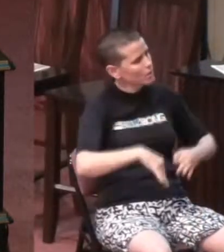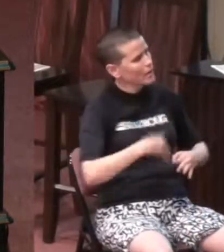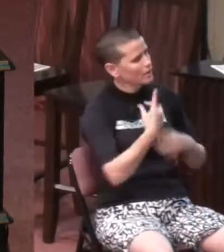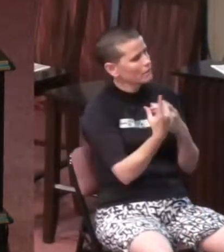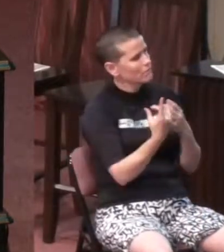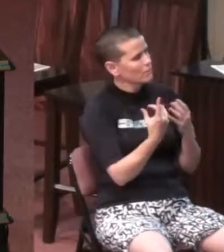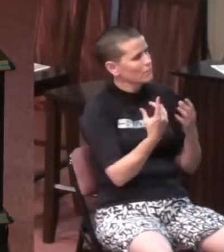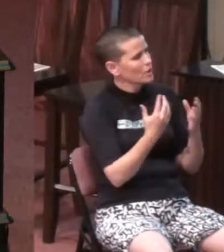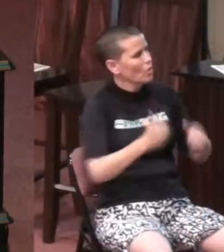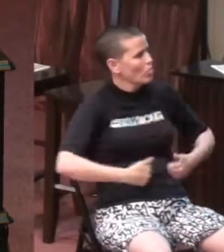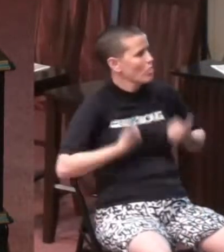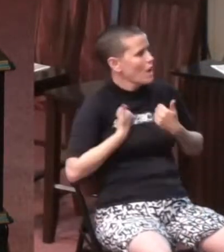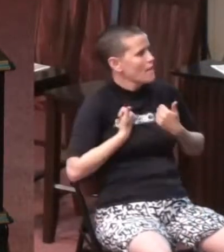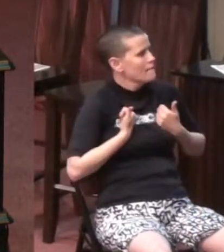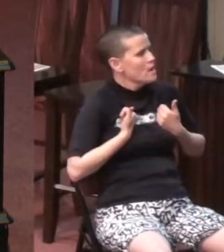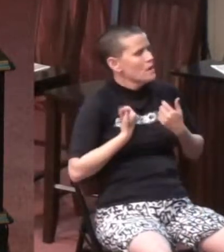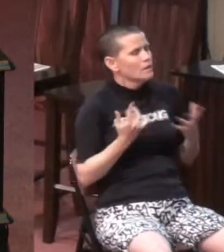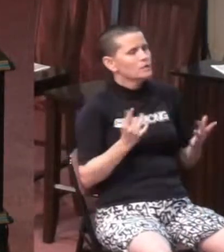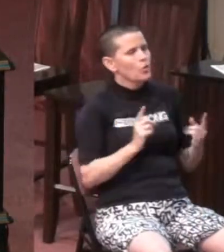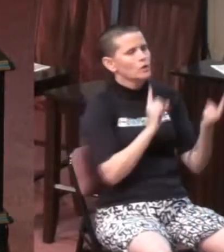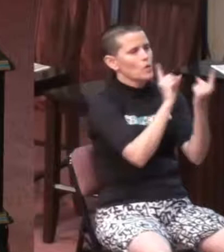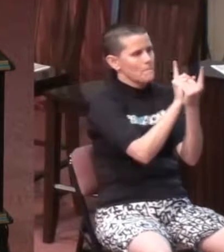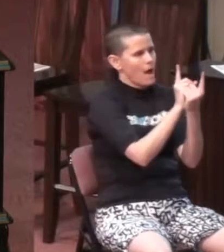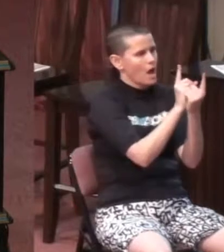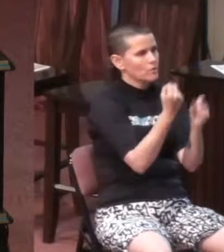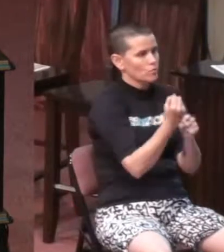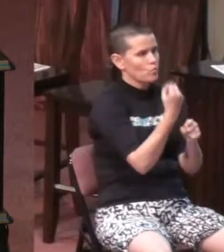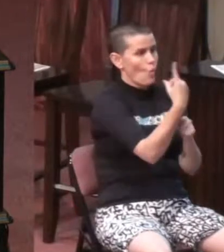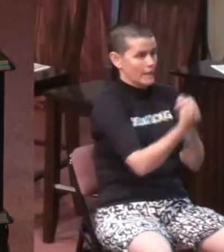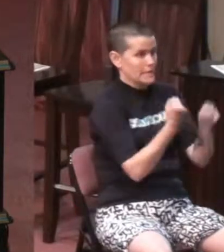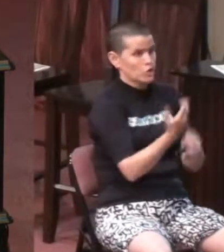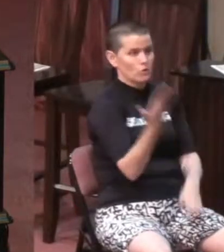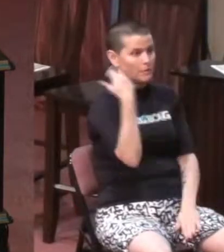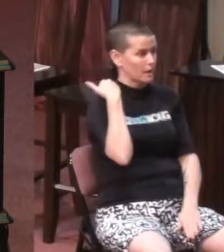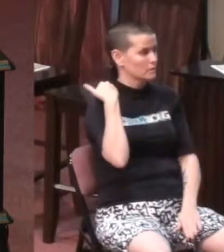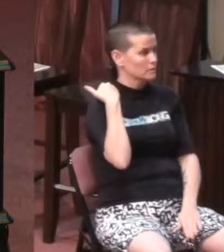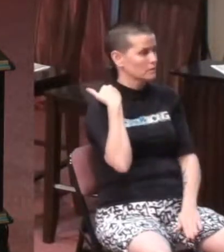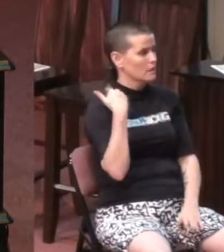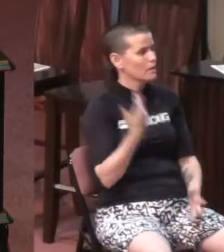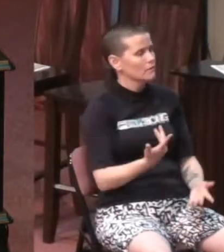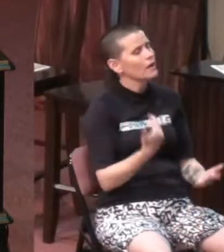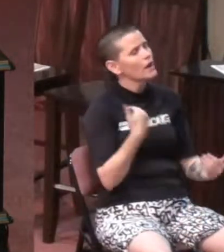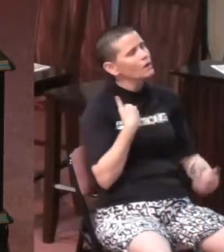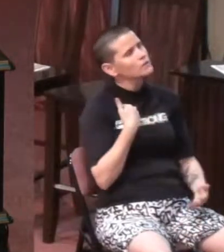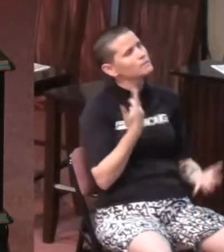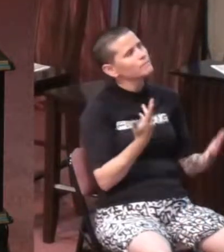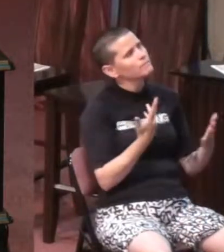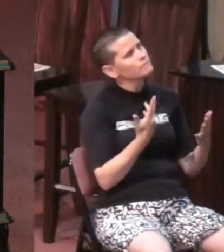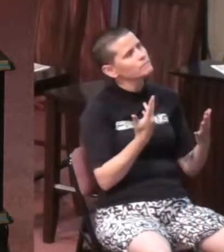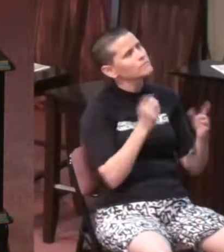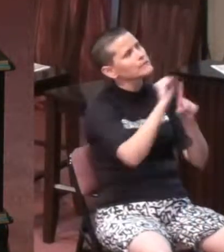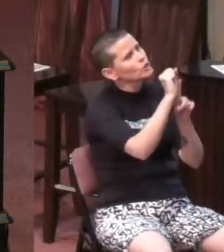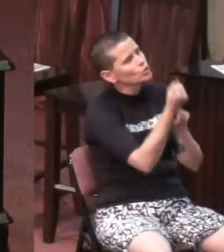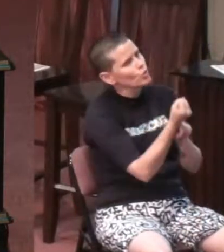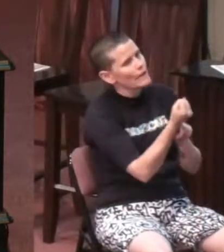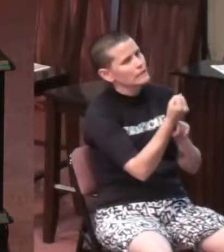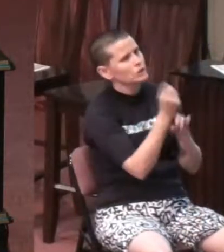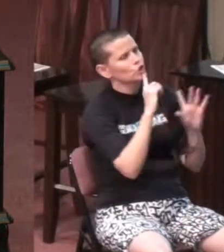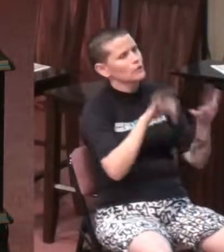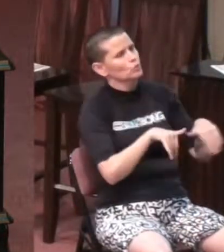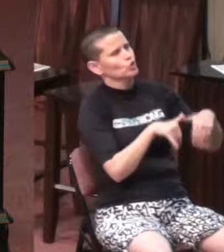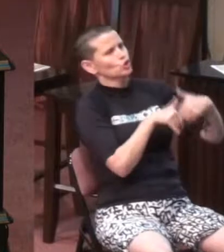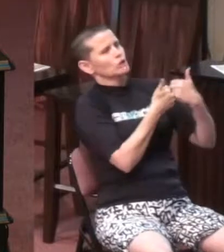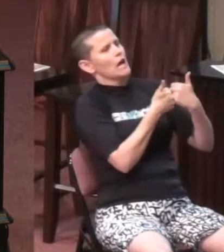year ago and we were meeting now. And this person had some challenging situations they were facing, but the way they